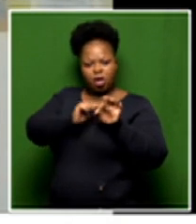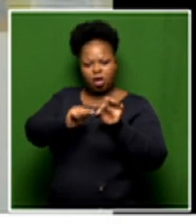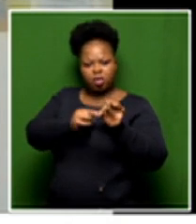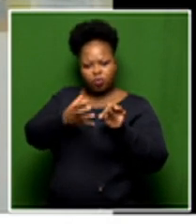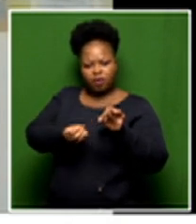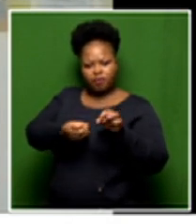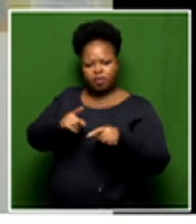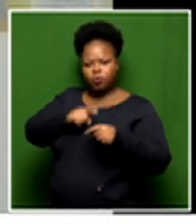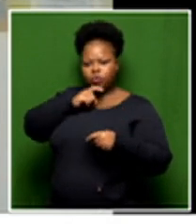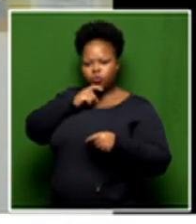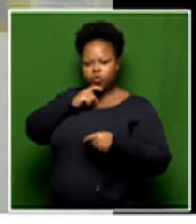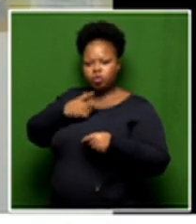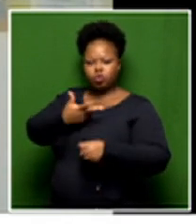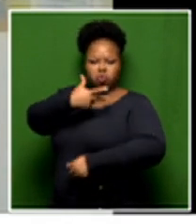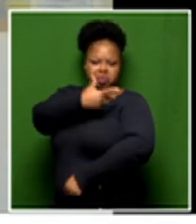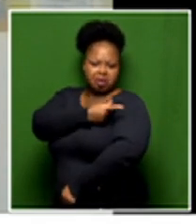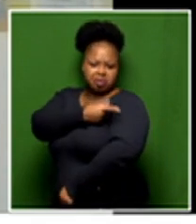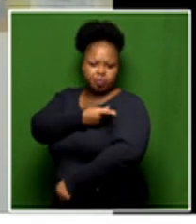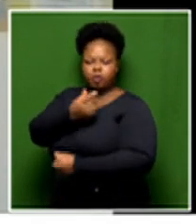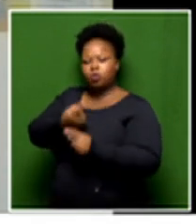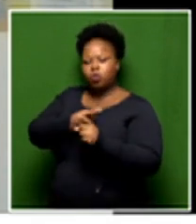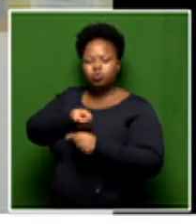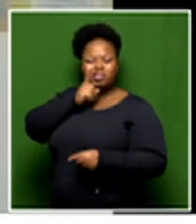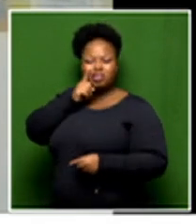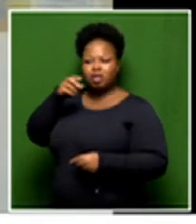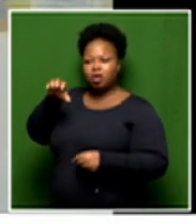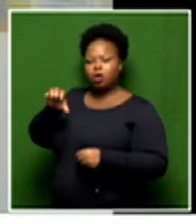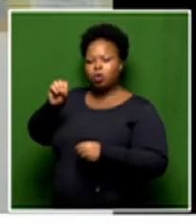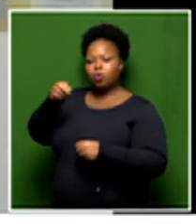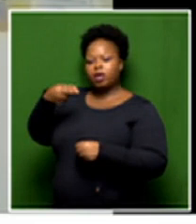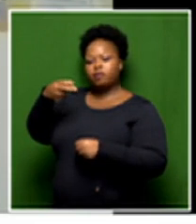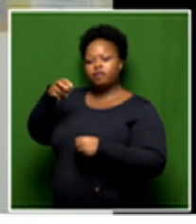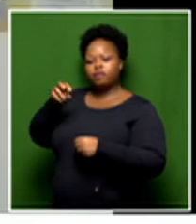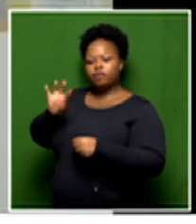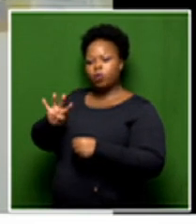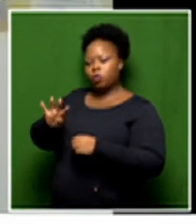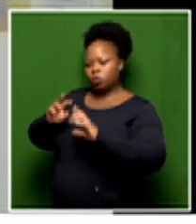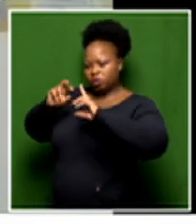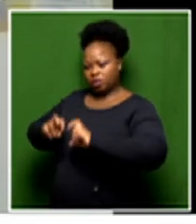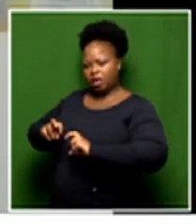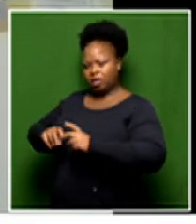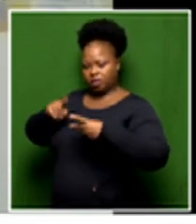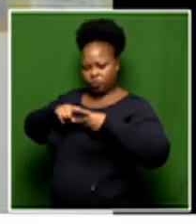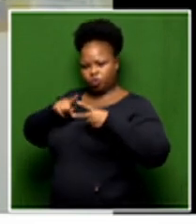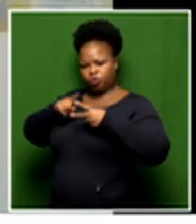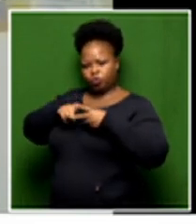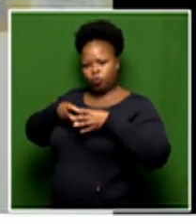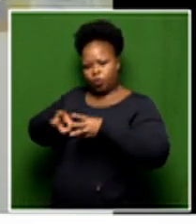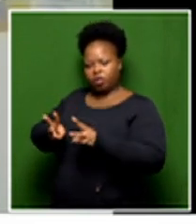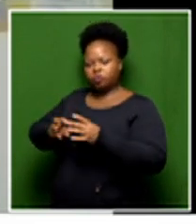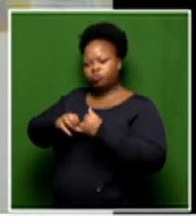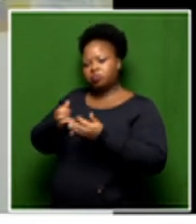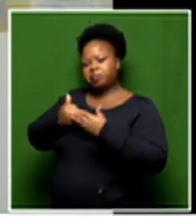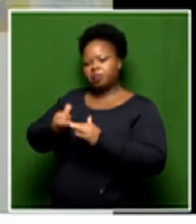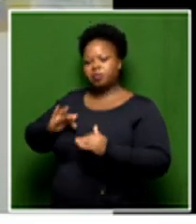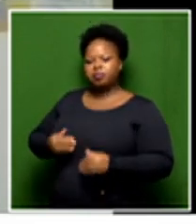The cabotegravir injectable, which was tested by the 084 study, is another intervention. And just looking